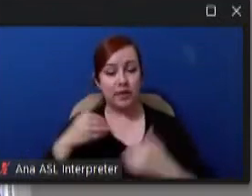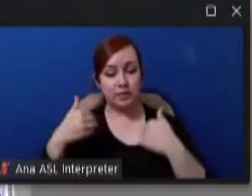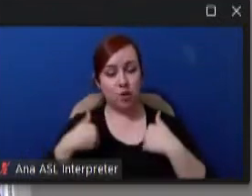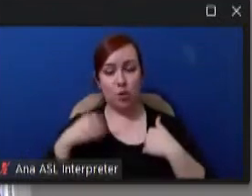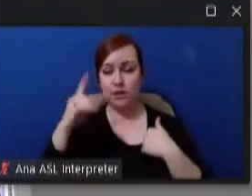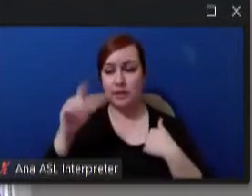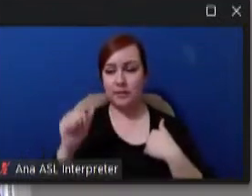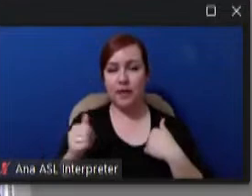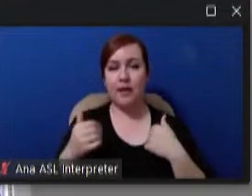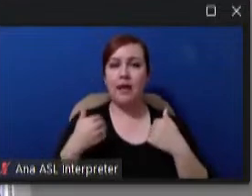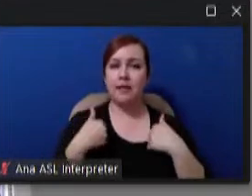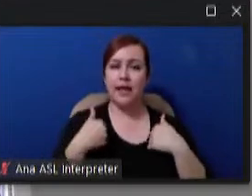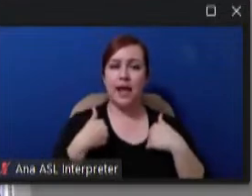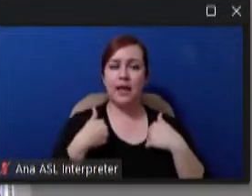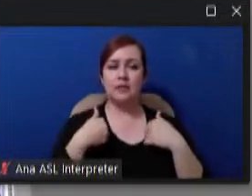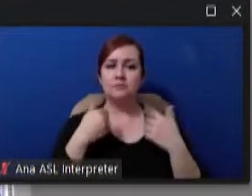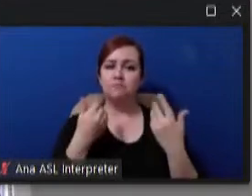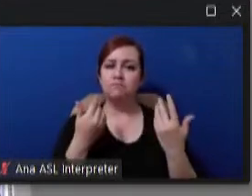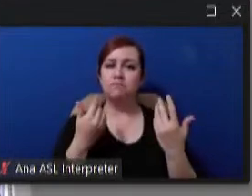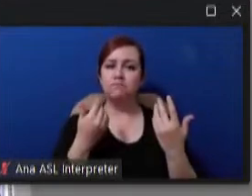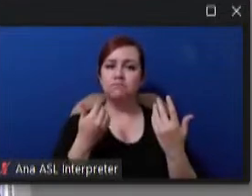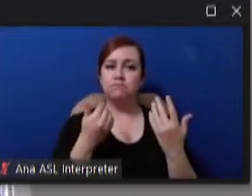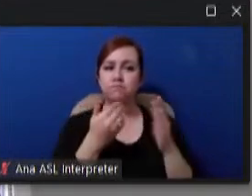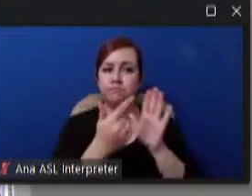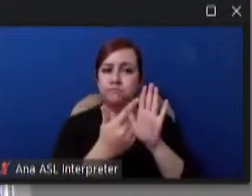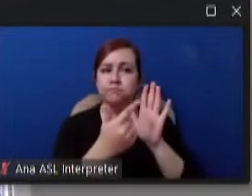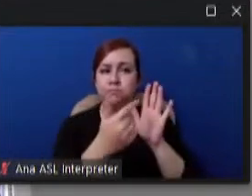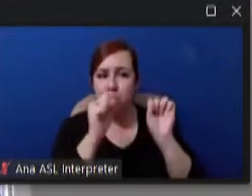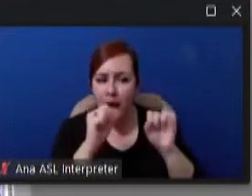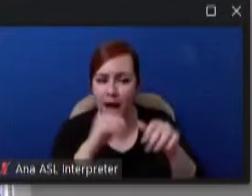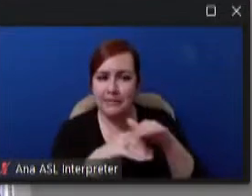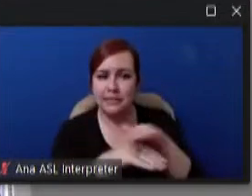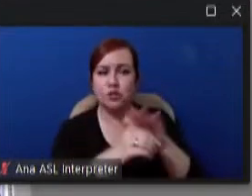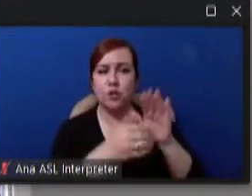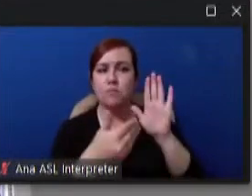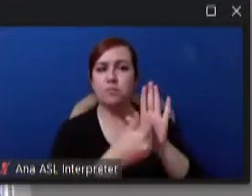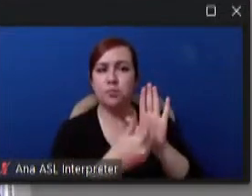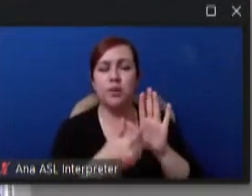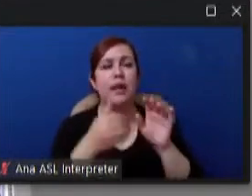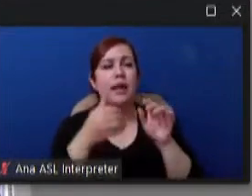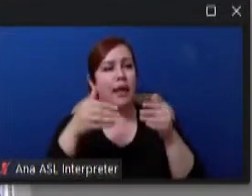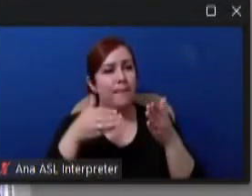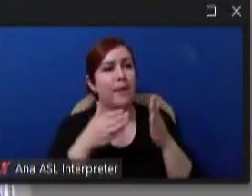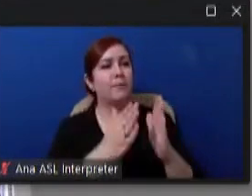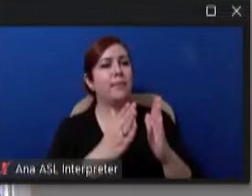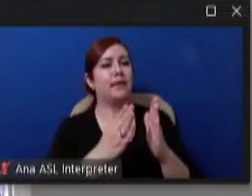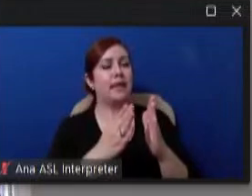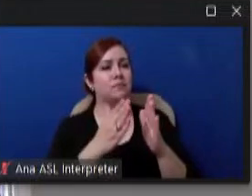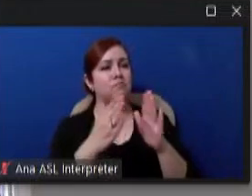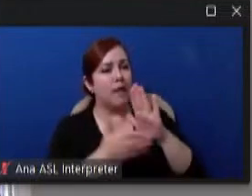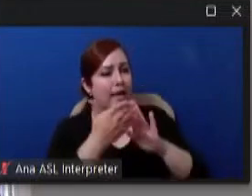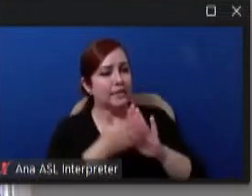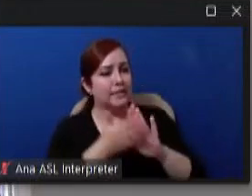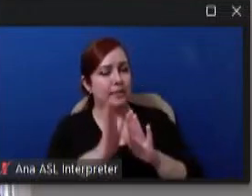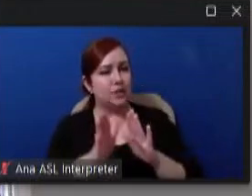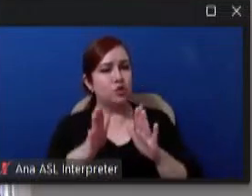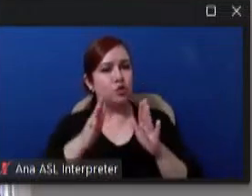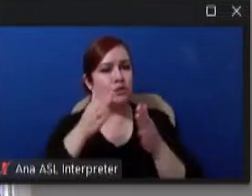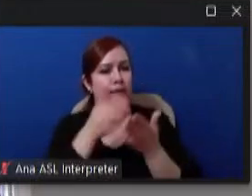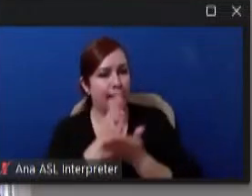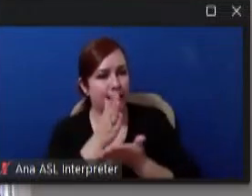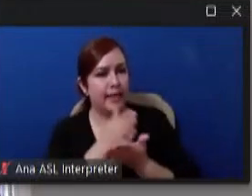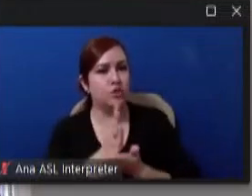the rights of these individuals. They do not have legal recourse that allows them to assert their rights